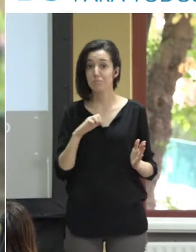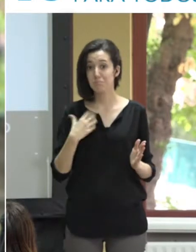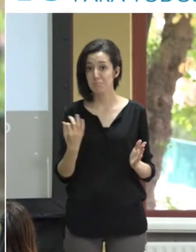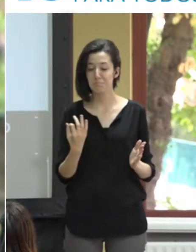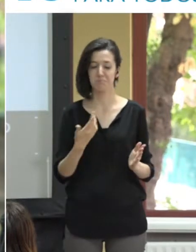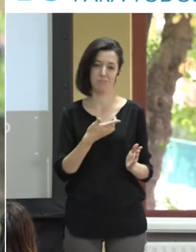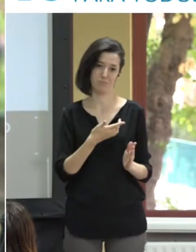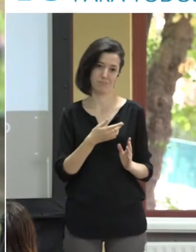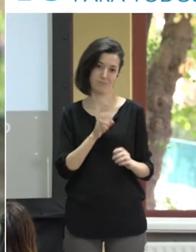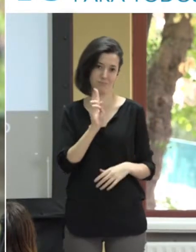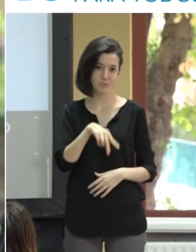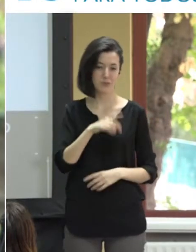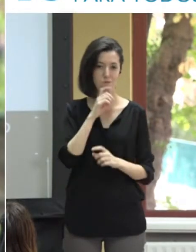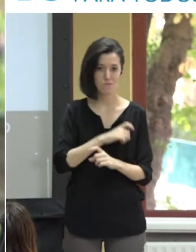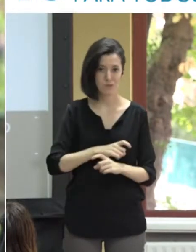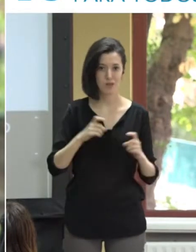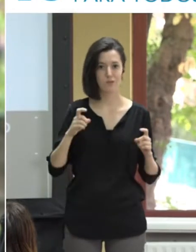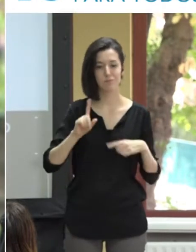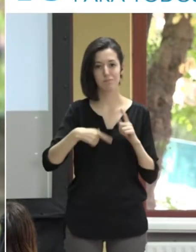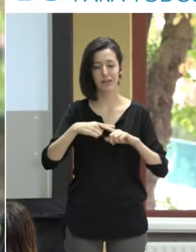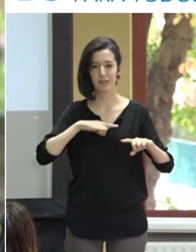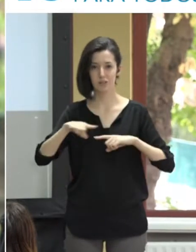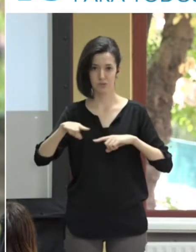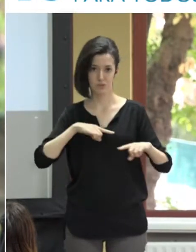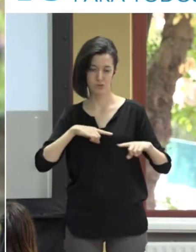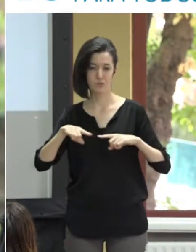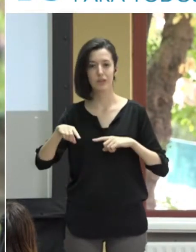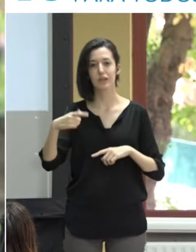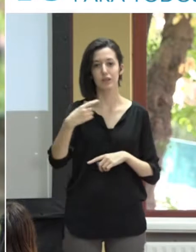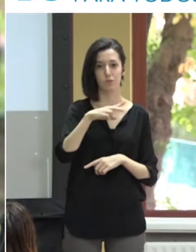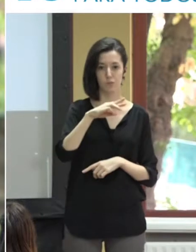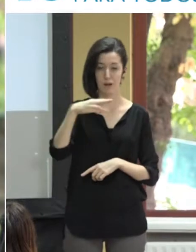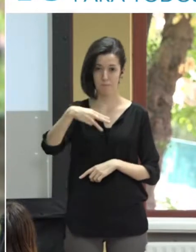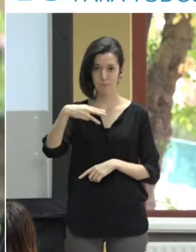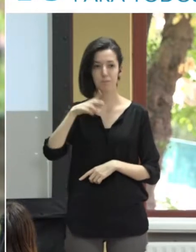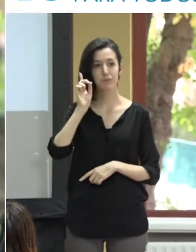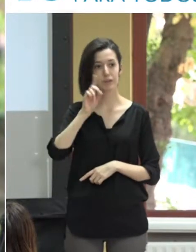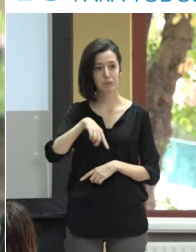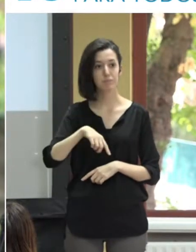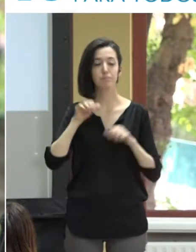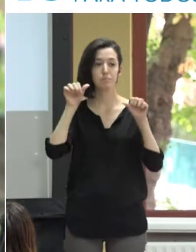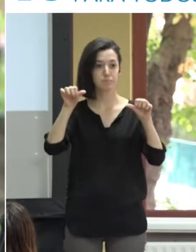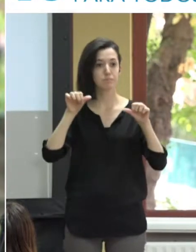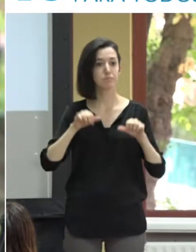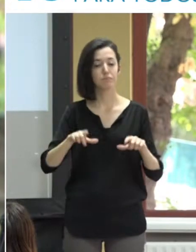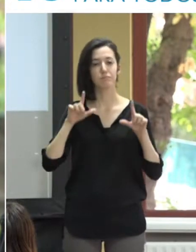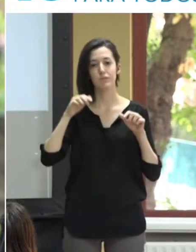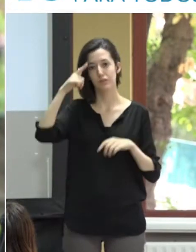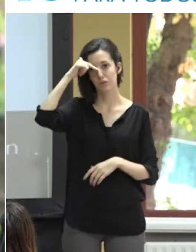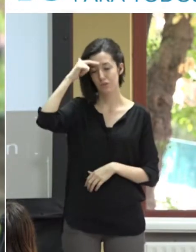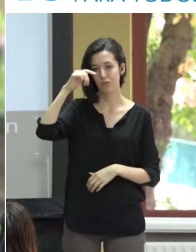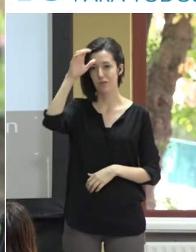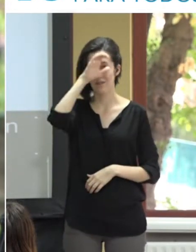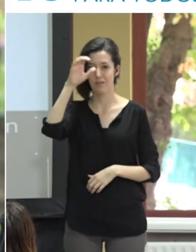among others. And Mr. Solano is the director of GVAM. He is